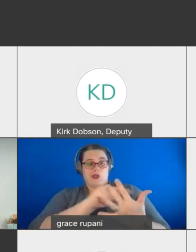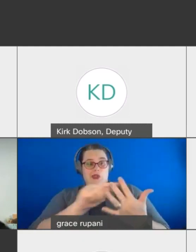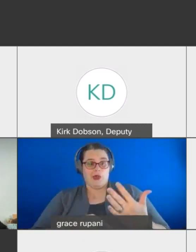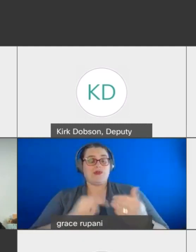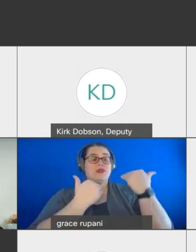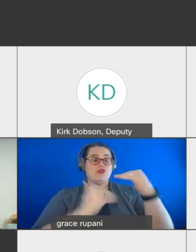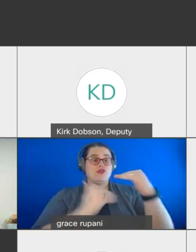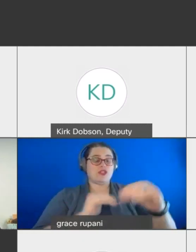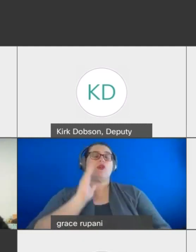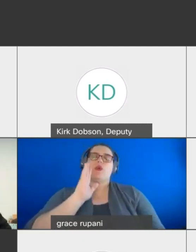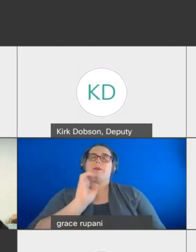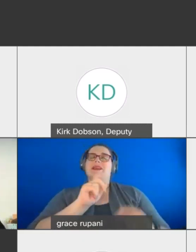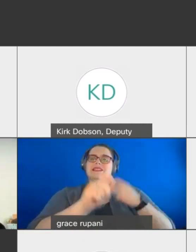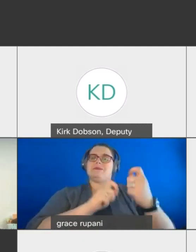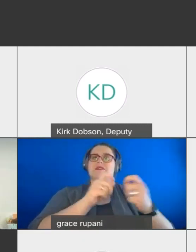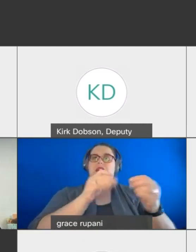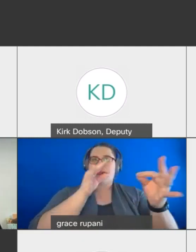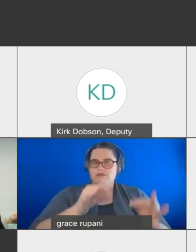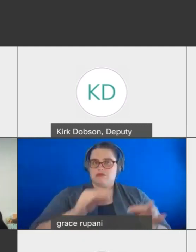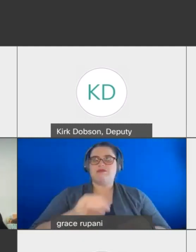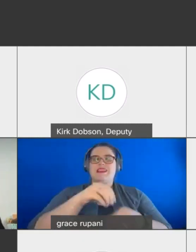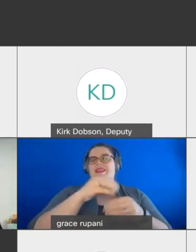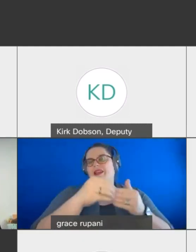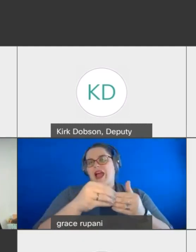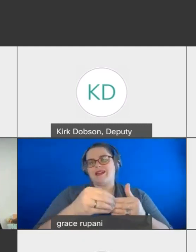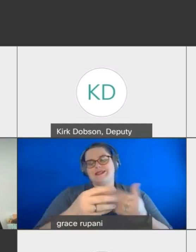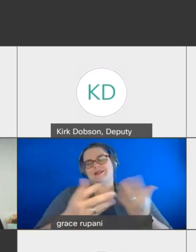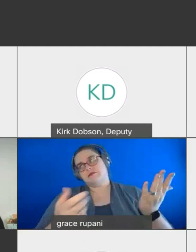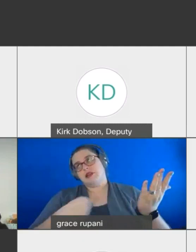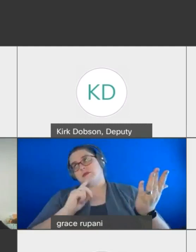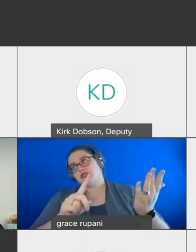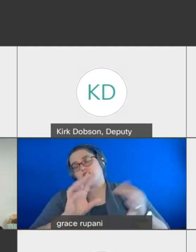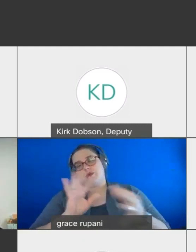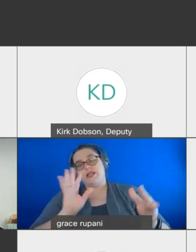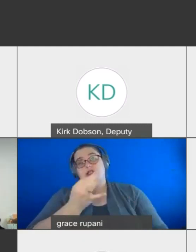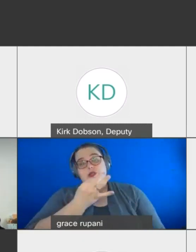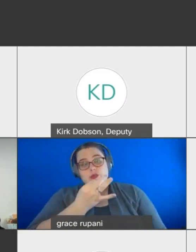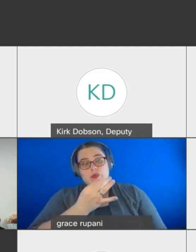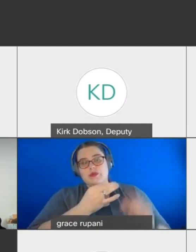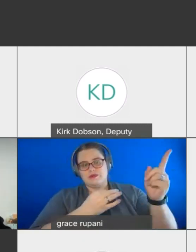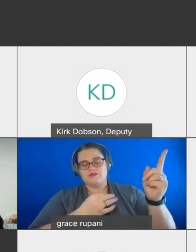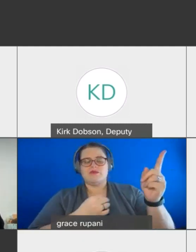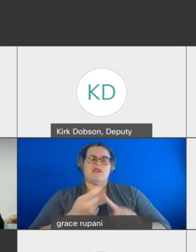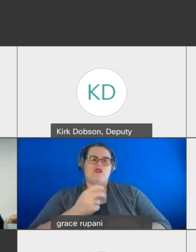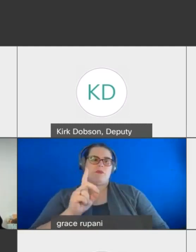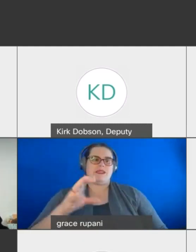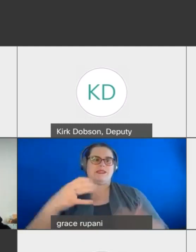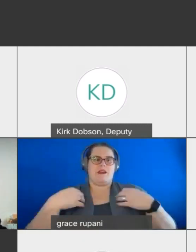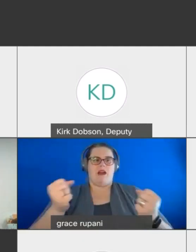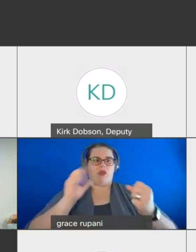that will be issued soon, very soon, I expect, by DC Health. So that folks